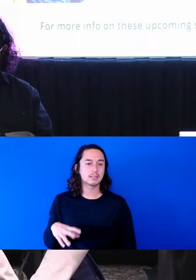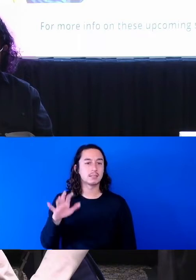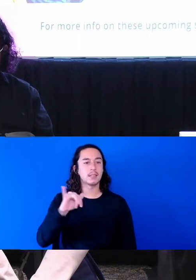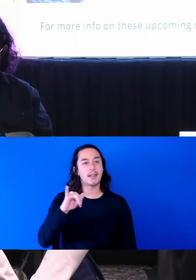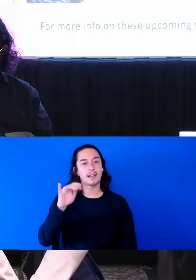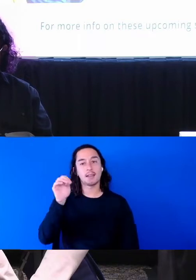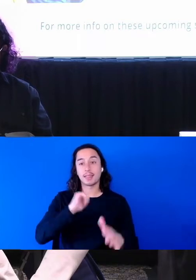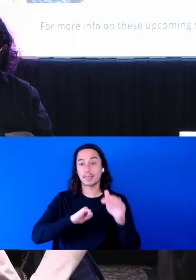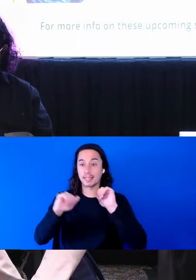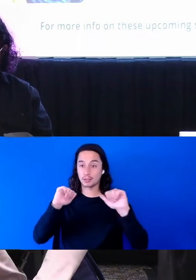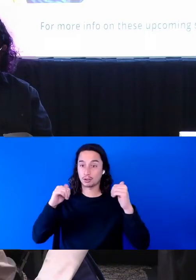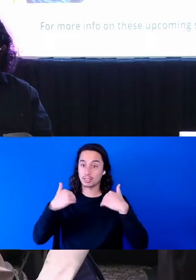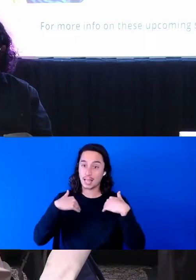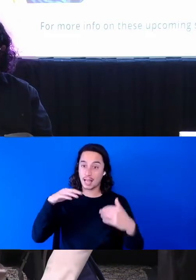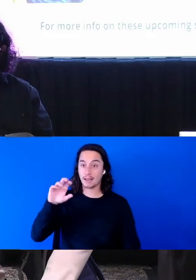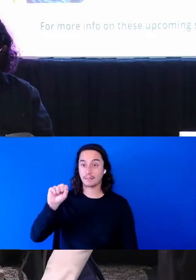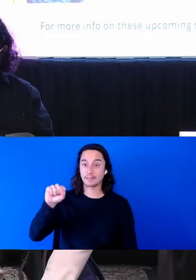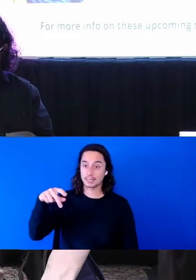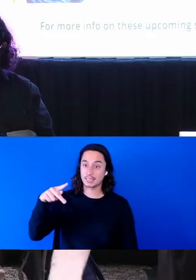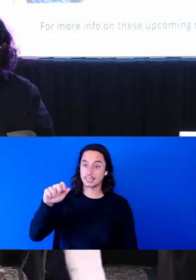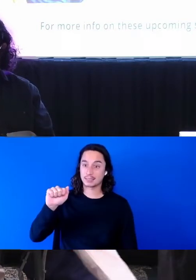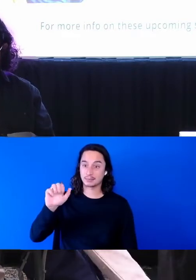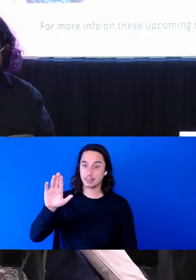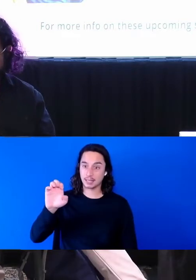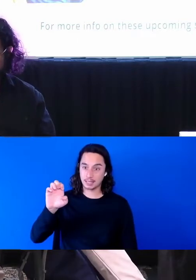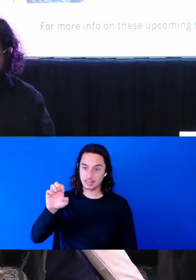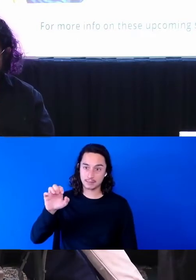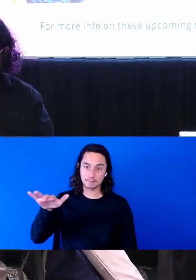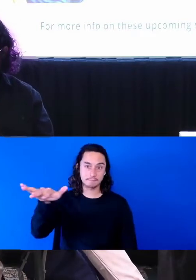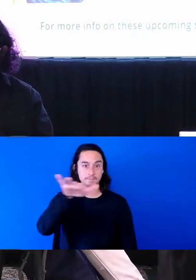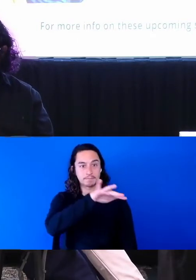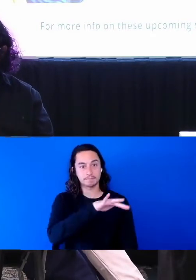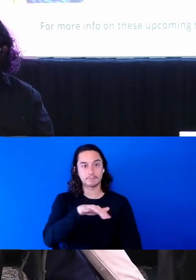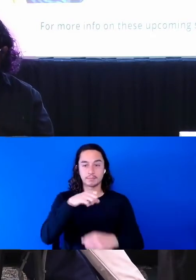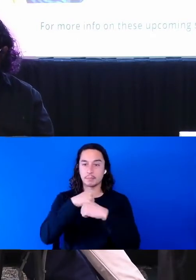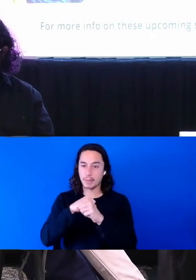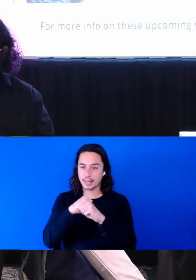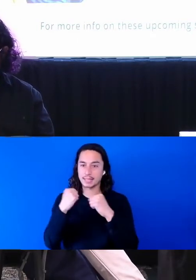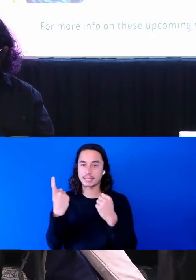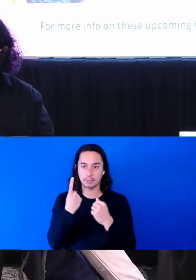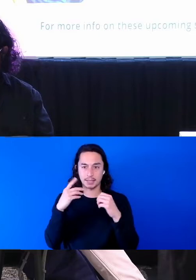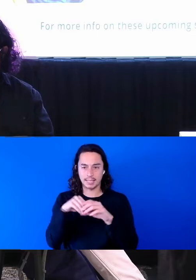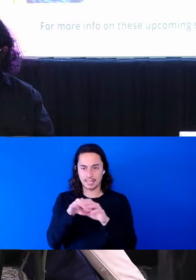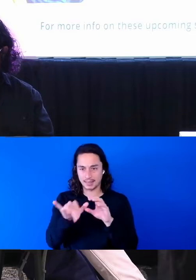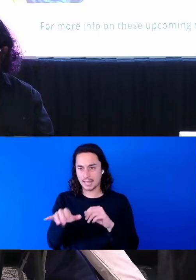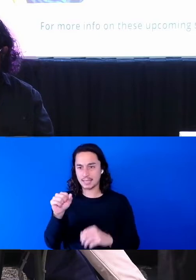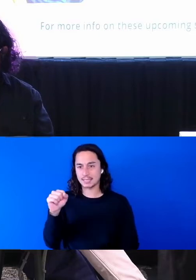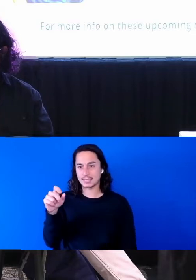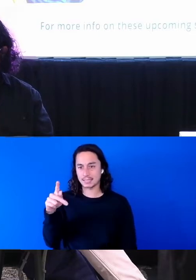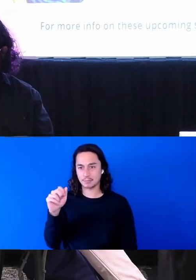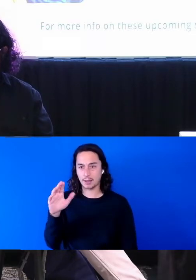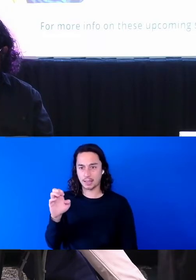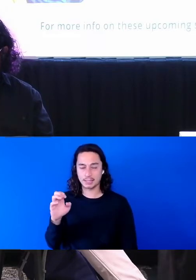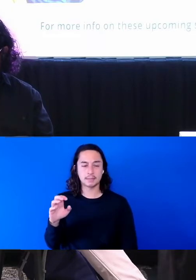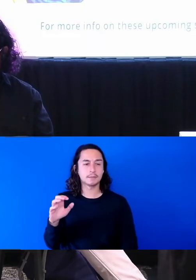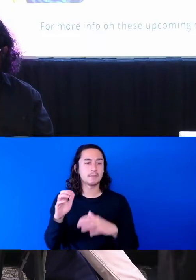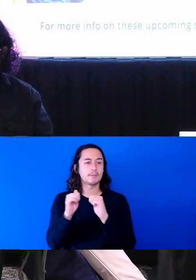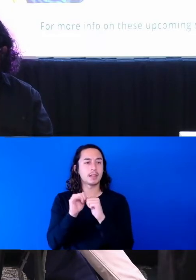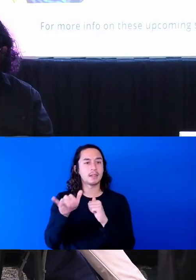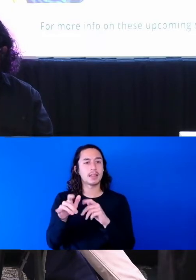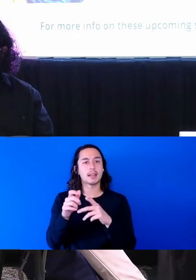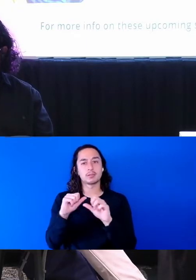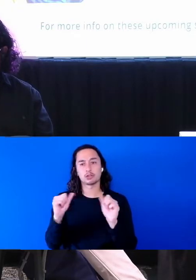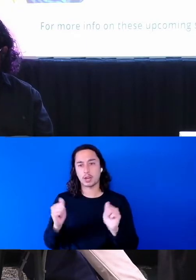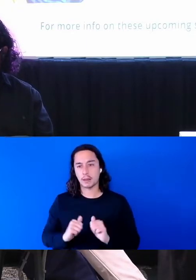that have space have, where they're used to making something in that space, and the way that like that shapes